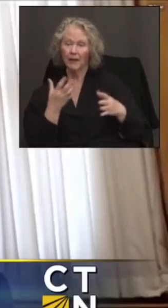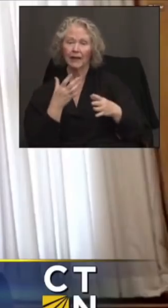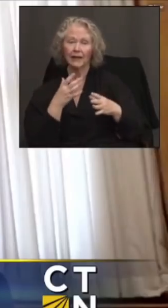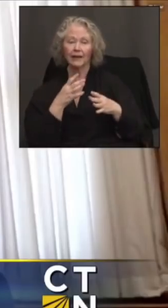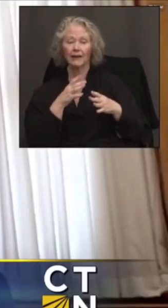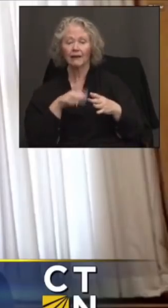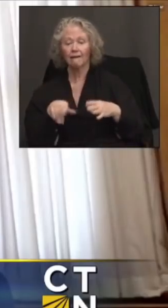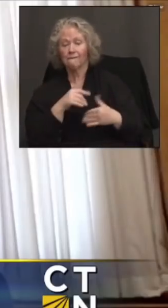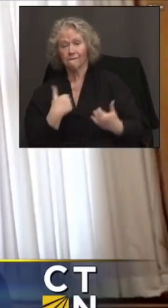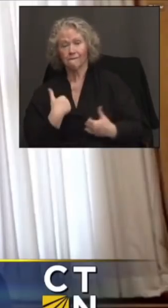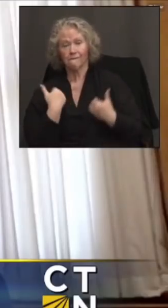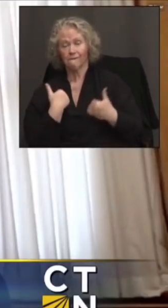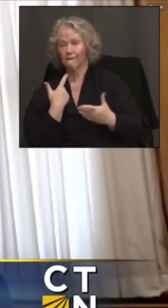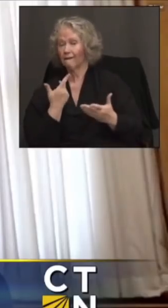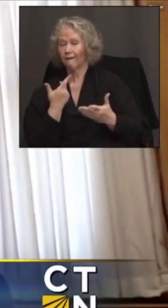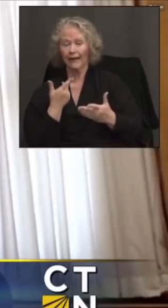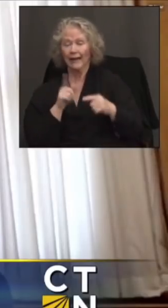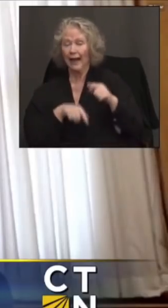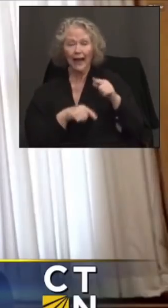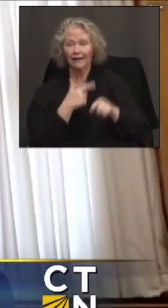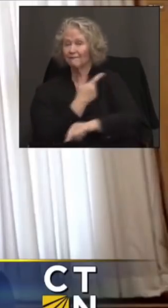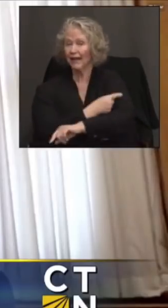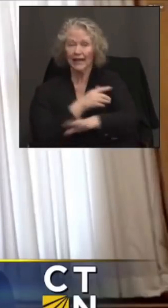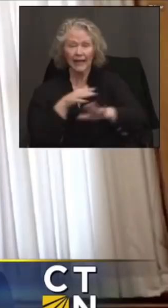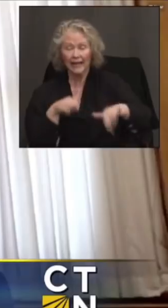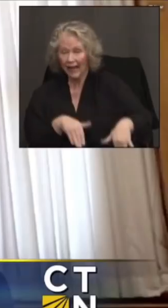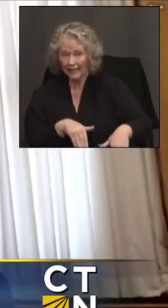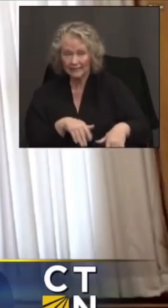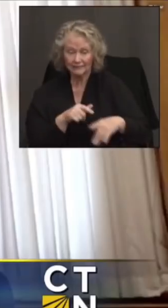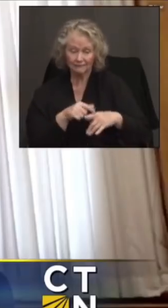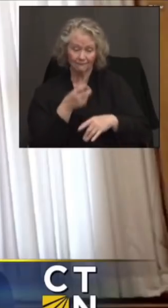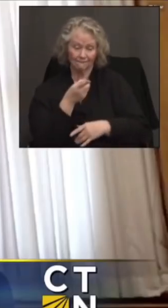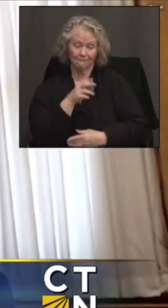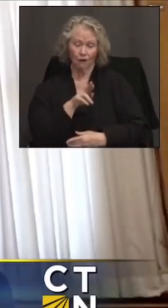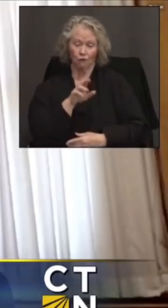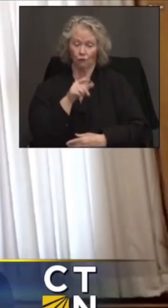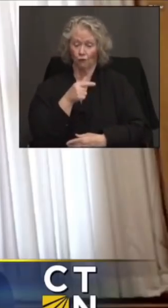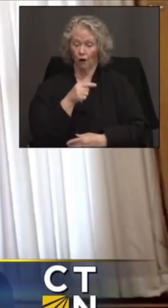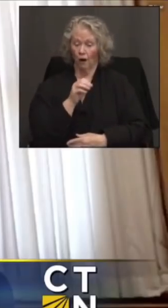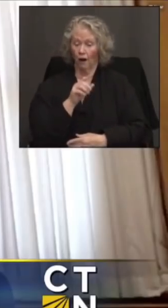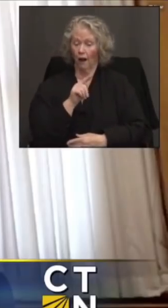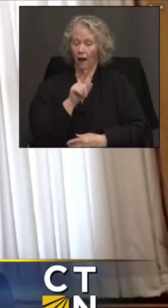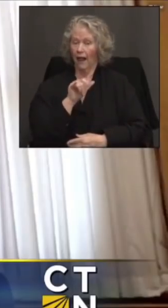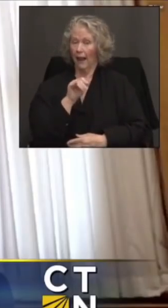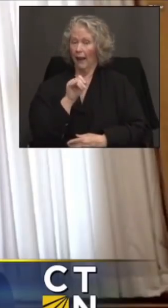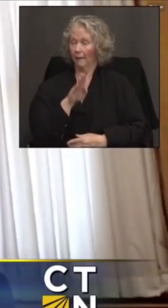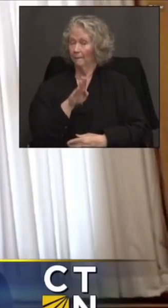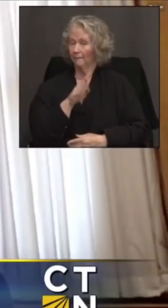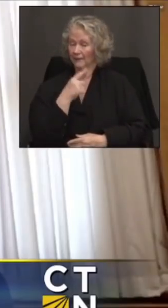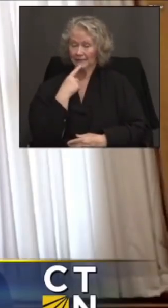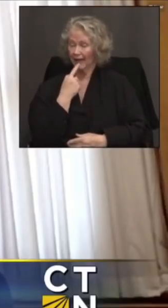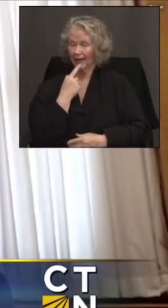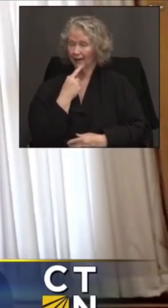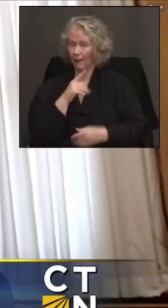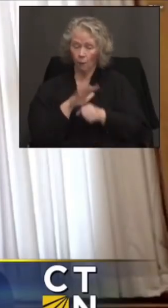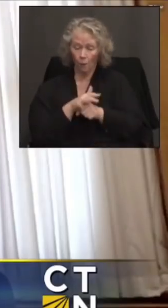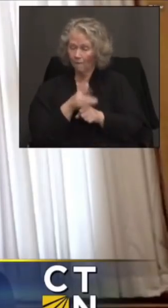be vaccinated yet. And we can assume, as Dr. Gottlieb said last Thursday, that, COVID's not going to go away